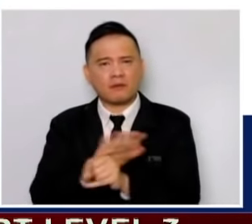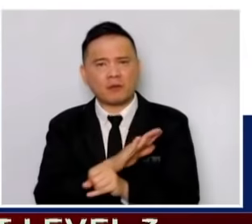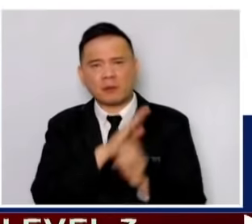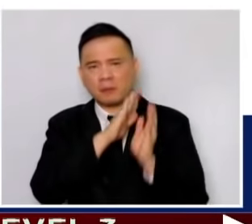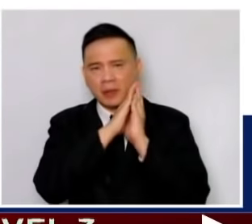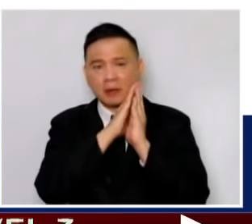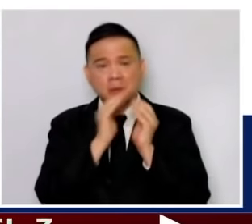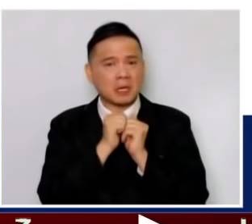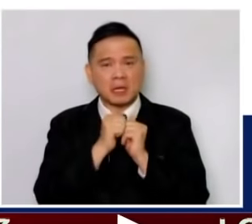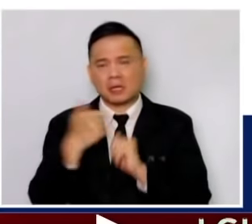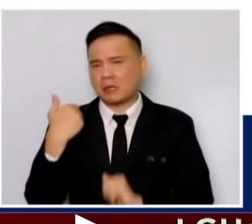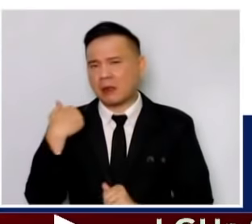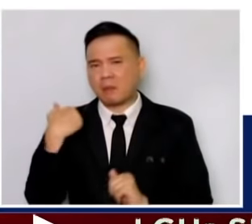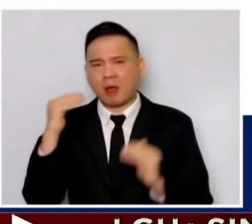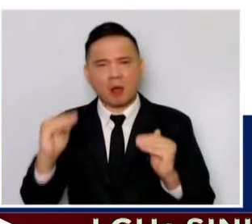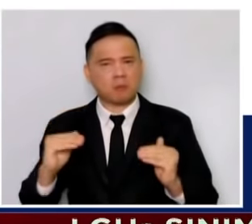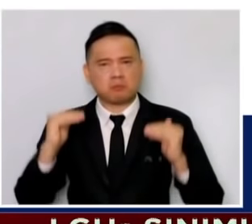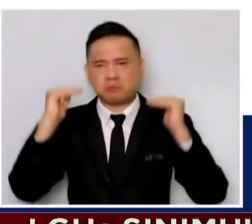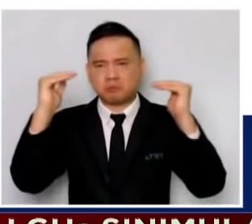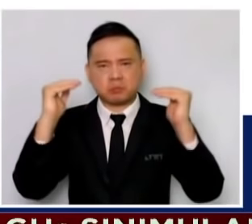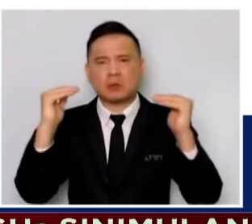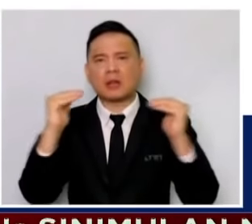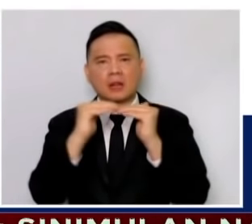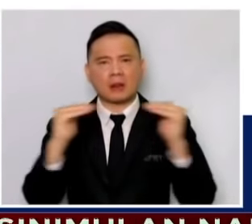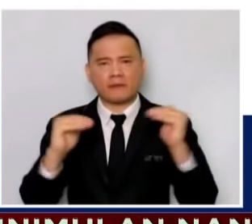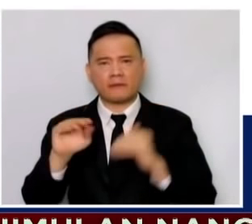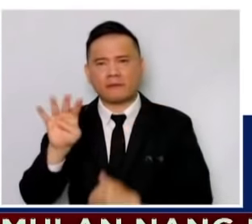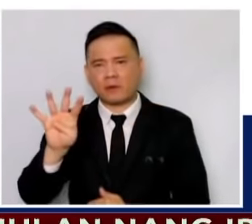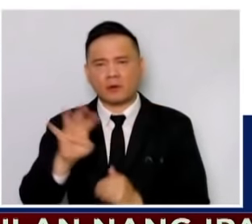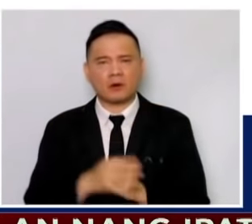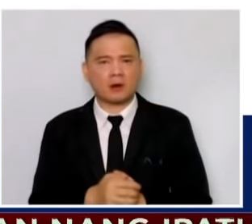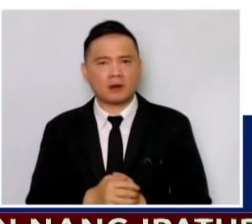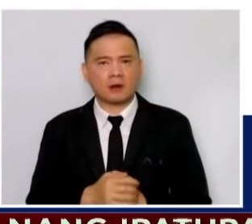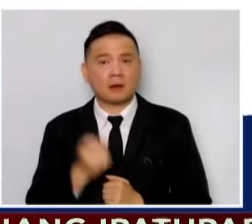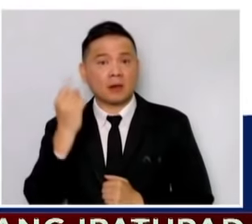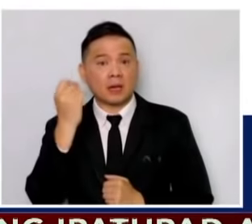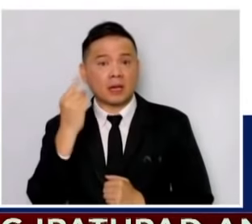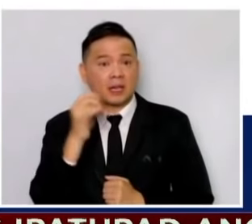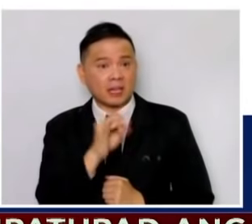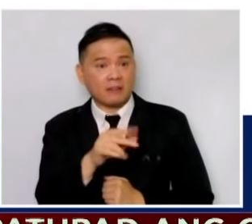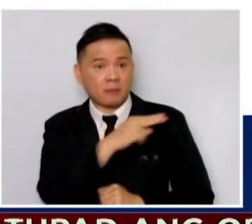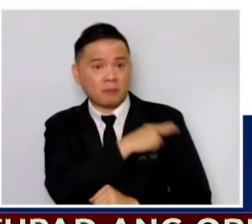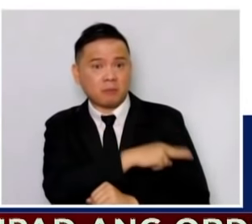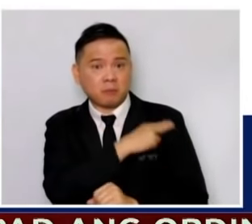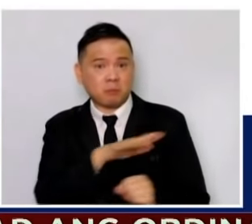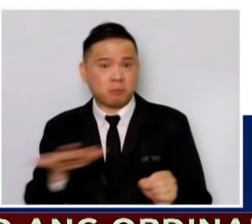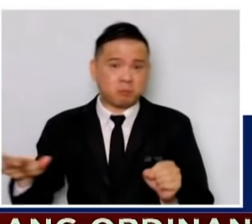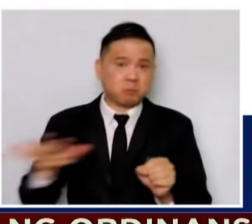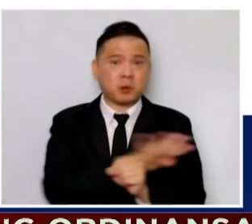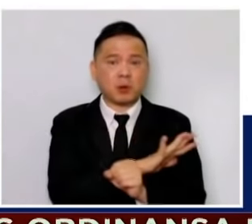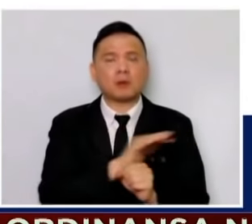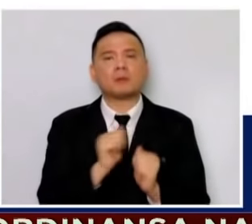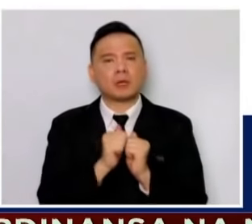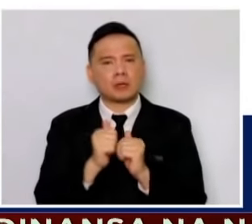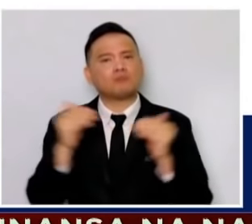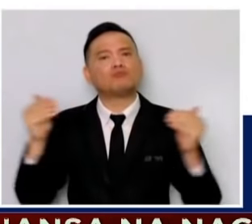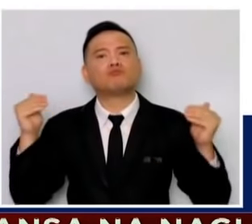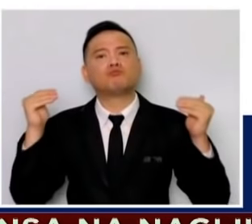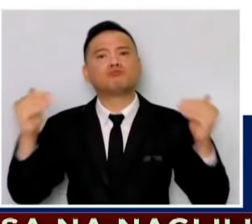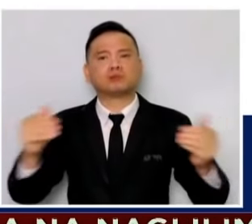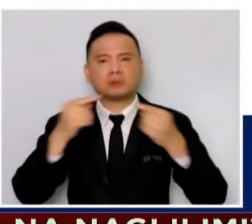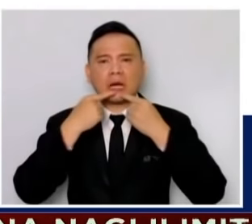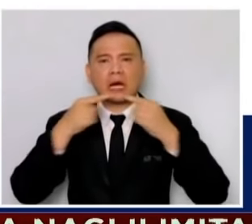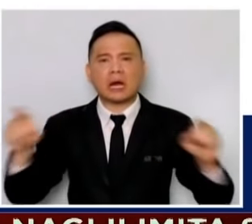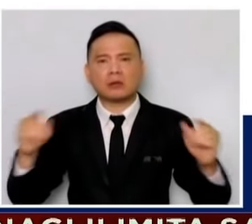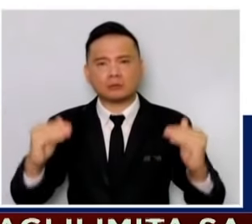4. But immediately, pag tumama po yan, we will not hesitate to declare alert